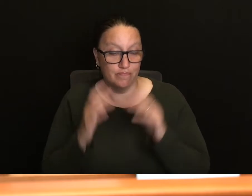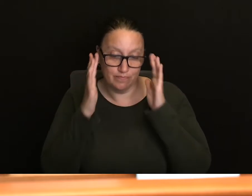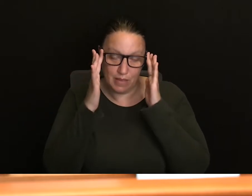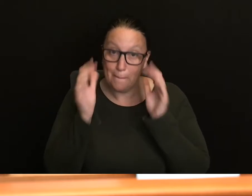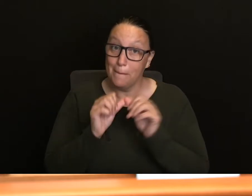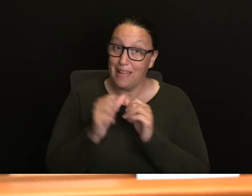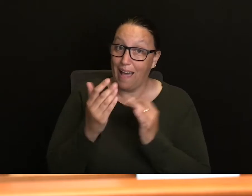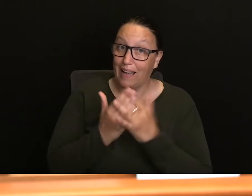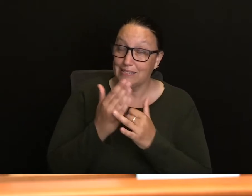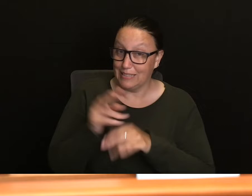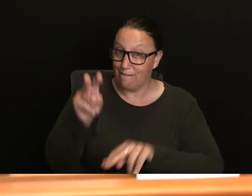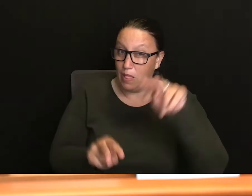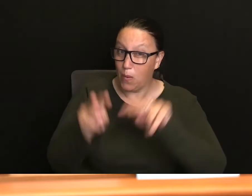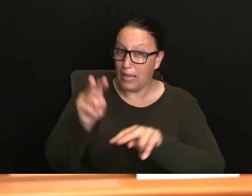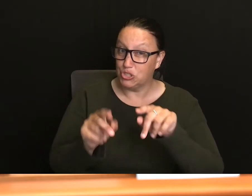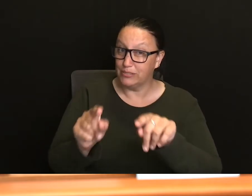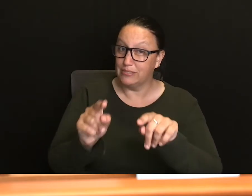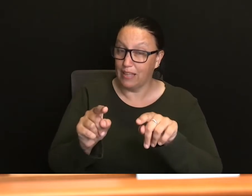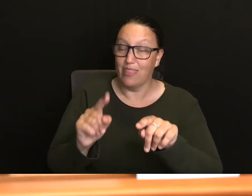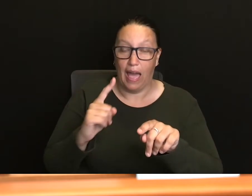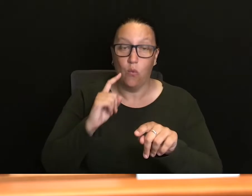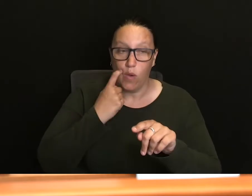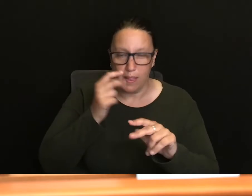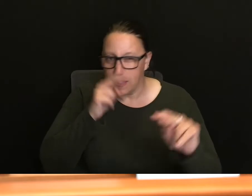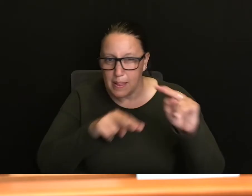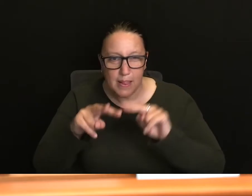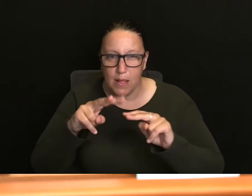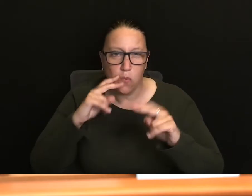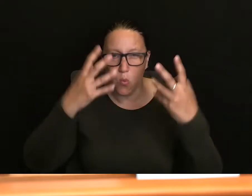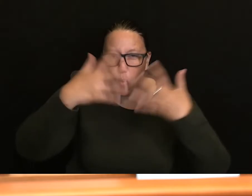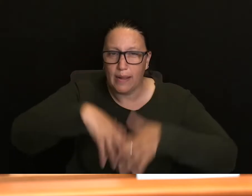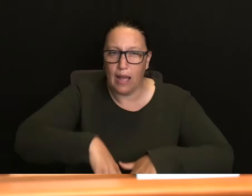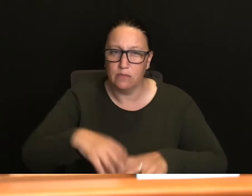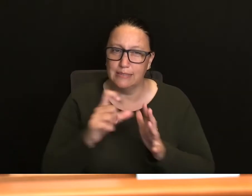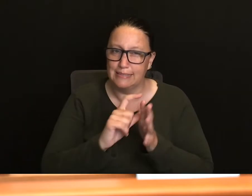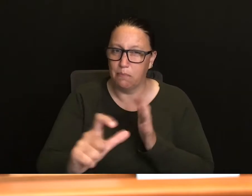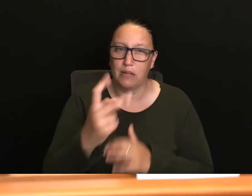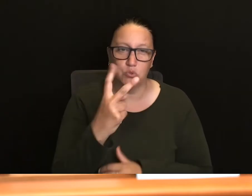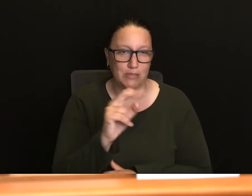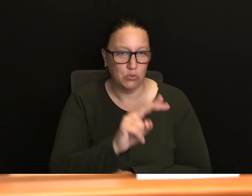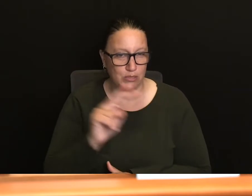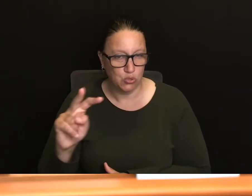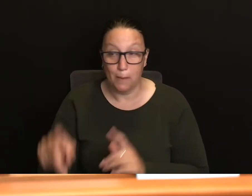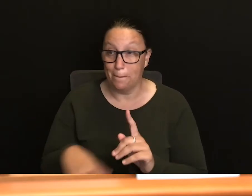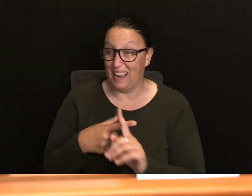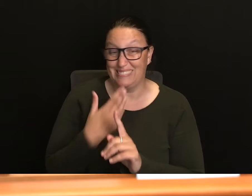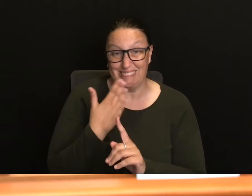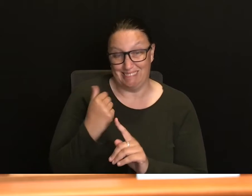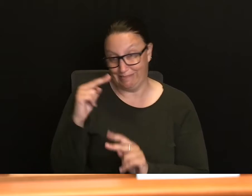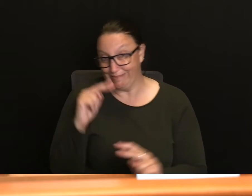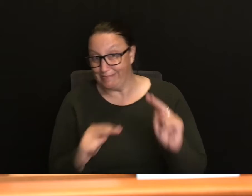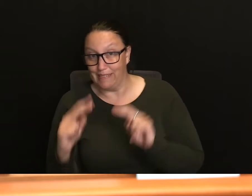Access evaluation, currently underway and due for completion in December 2022, as well as a recent evaluation of the